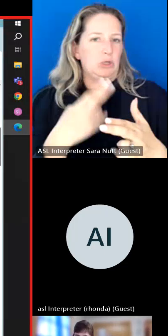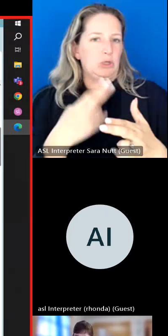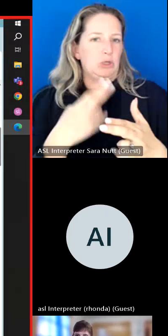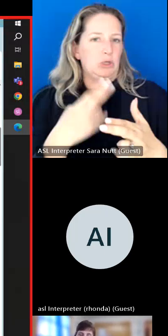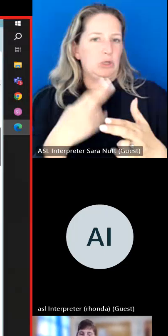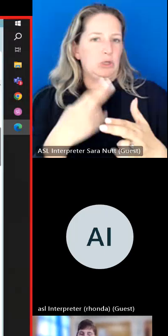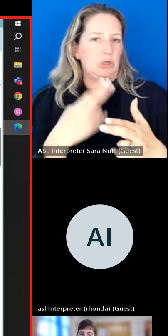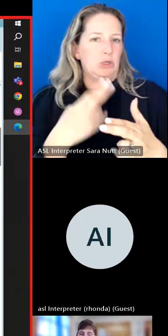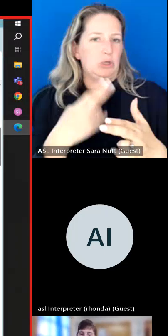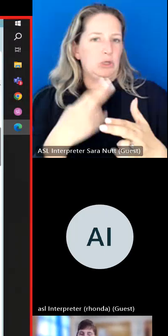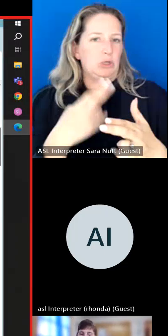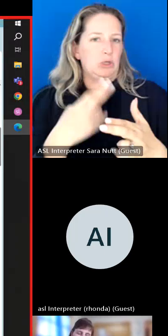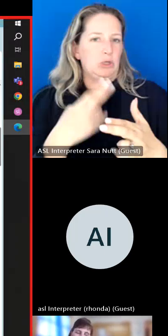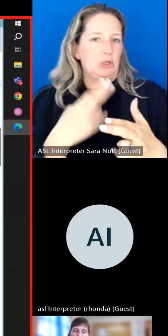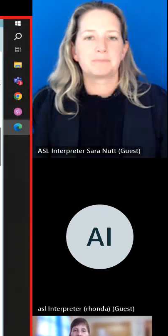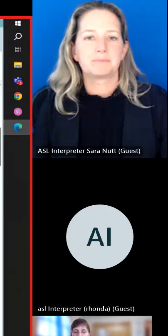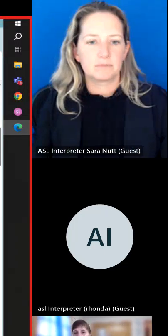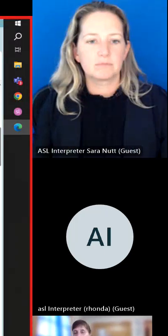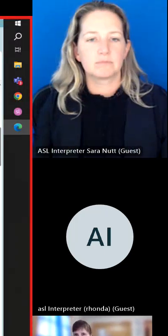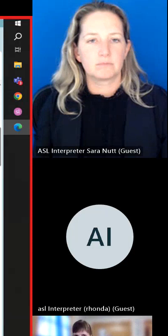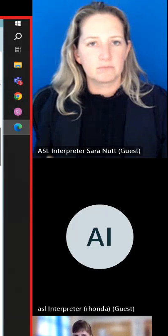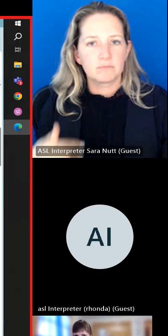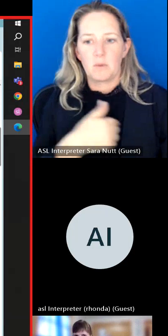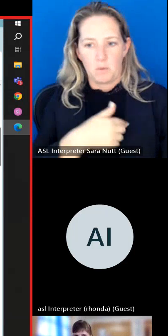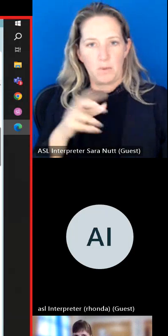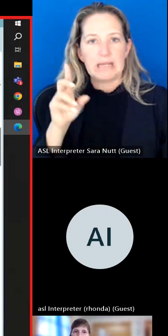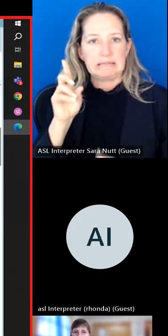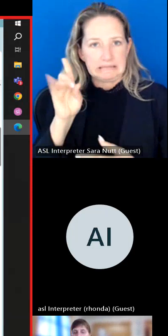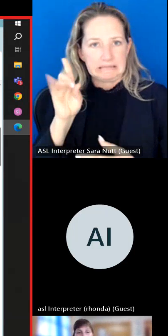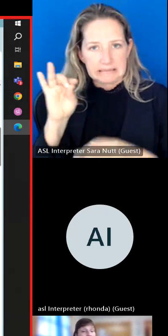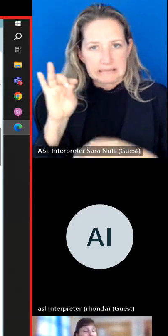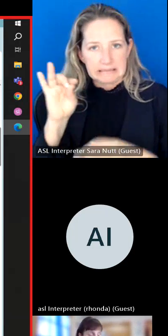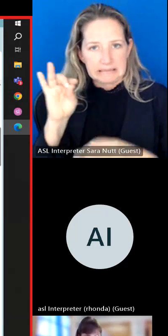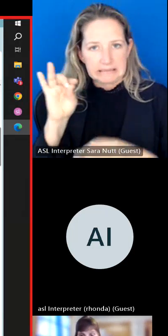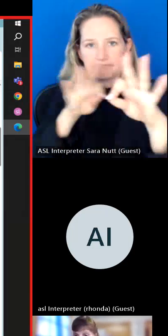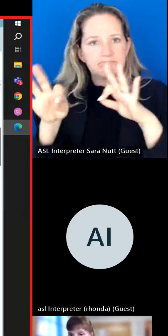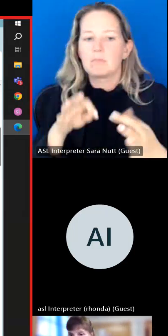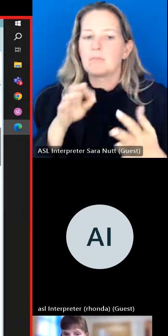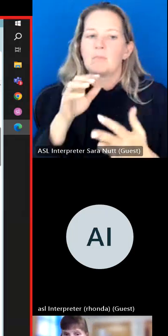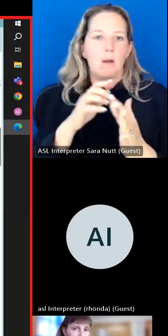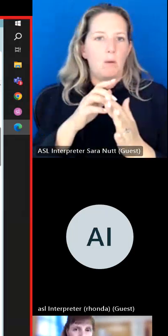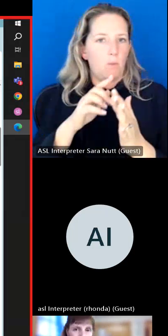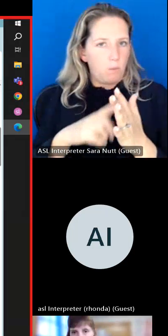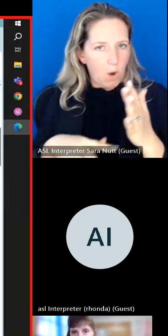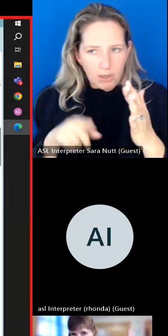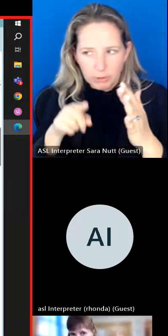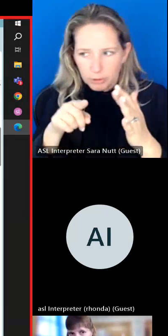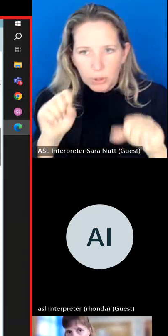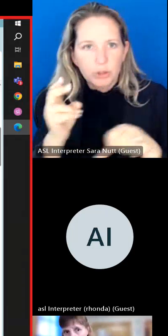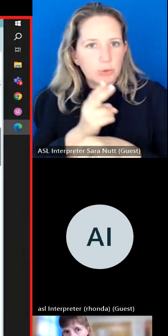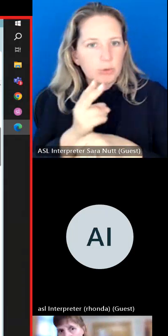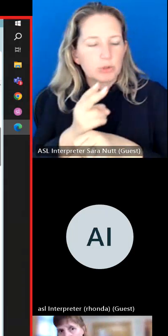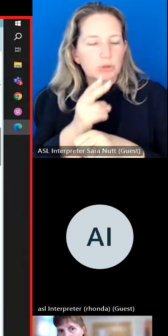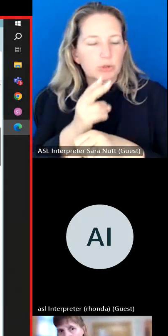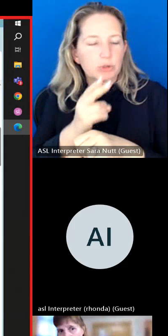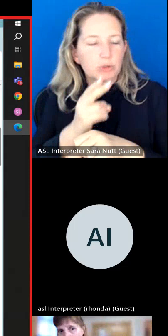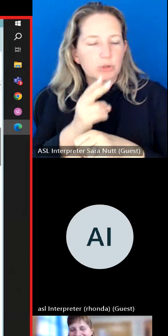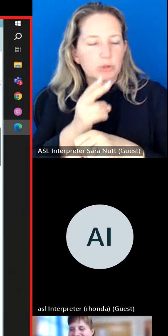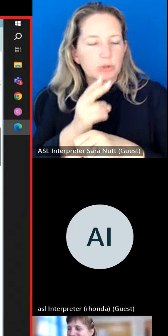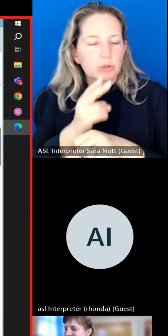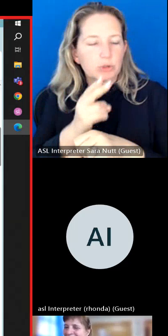We walked through a process that you can use to communicate visually. You started with your target audience, remember that, about 100 years